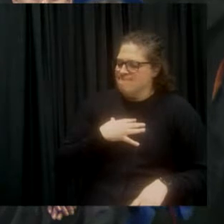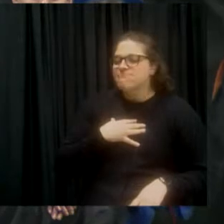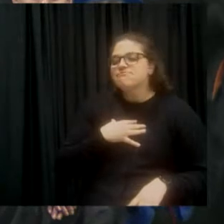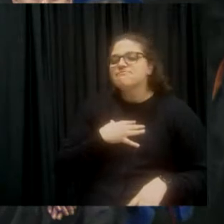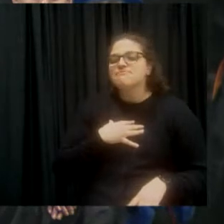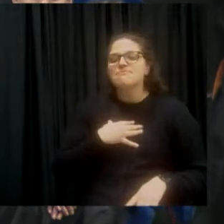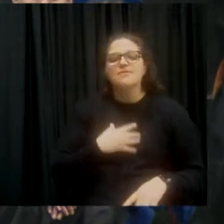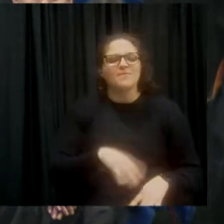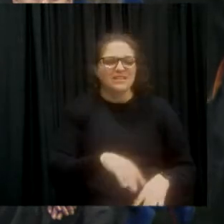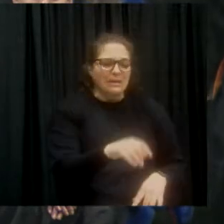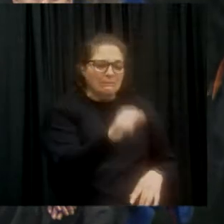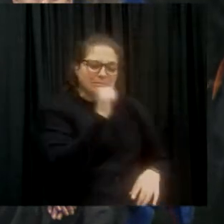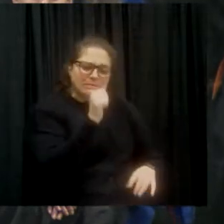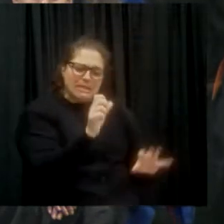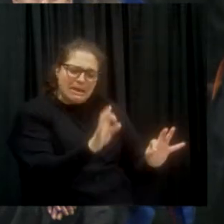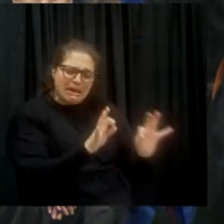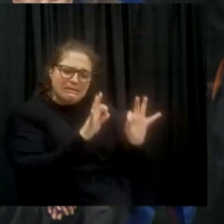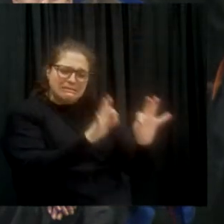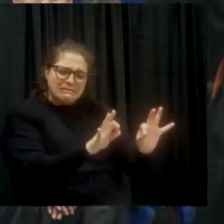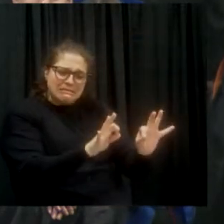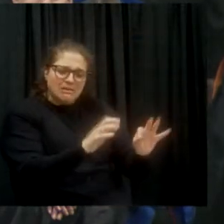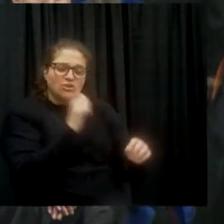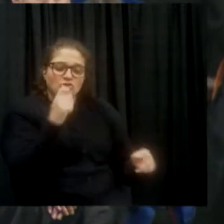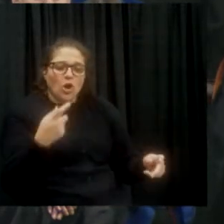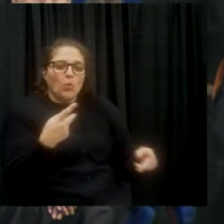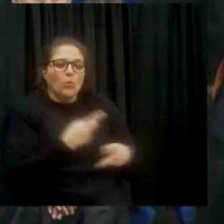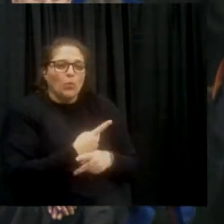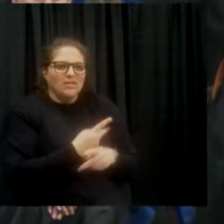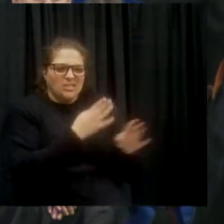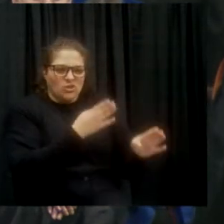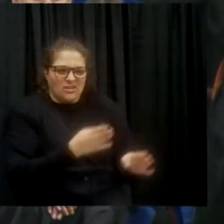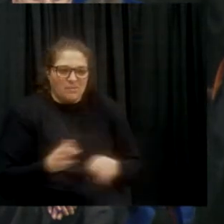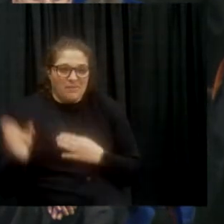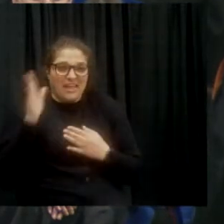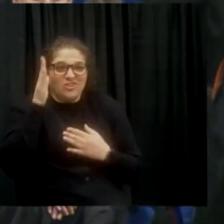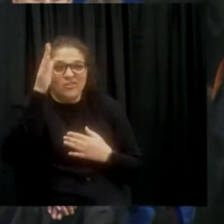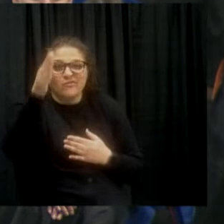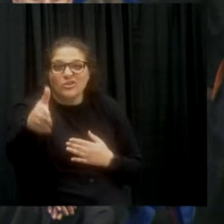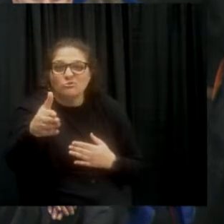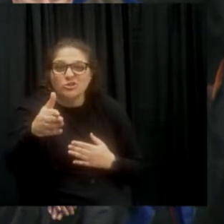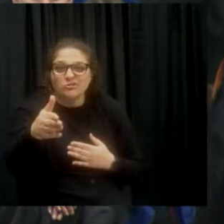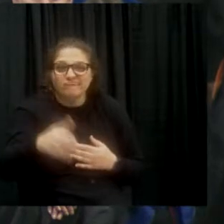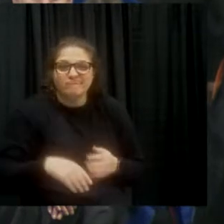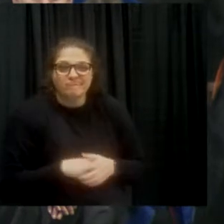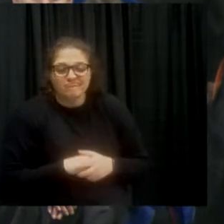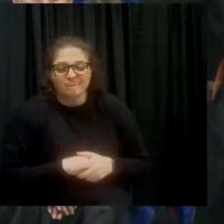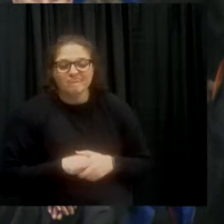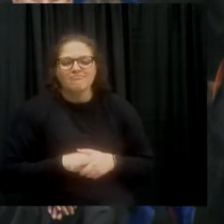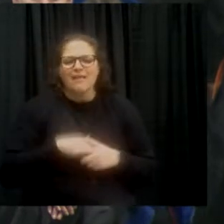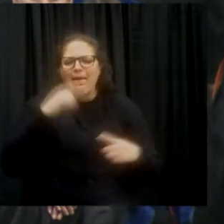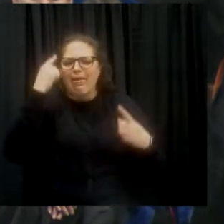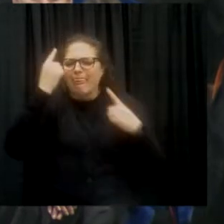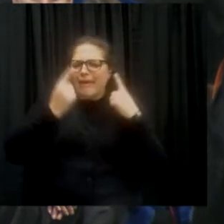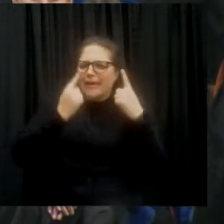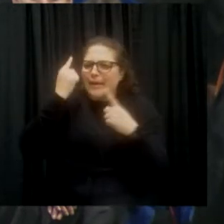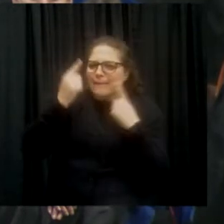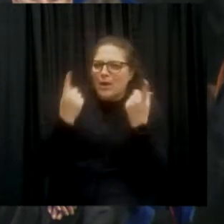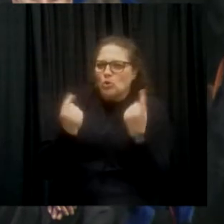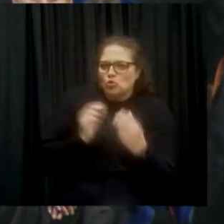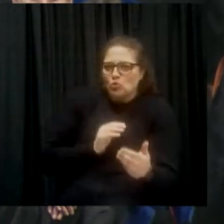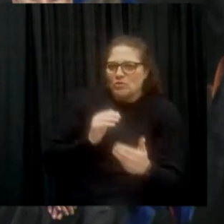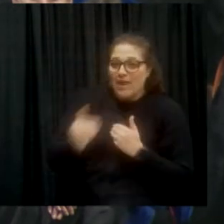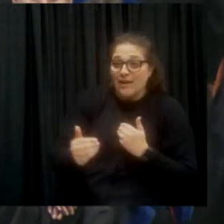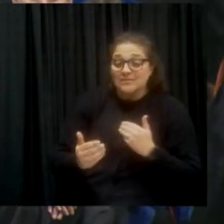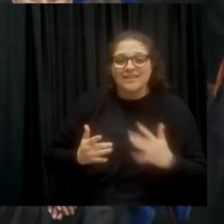Well, that was not ideal. Nothing is worse than trying to plan your future. Thinking about what you want to do next